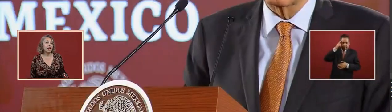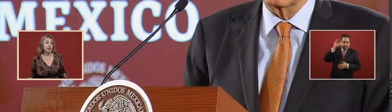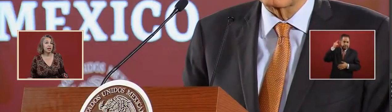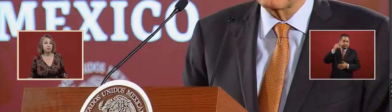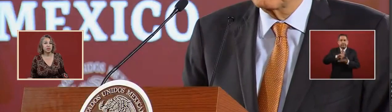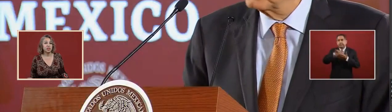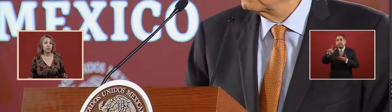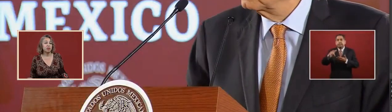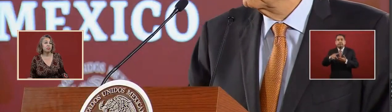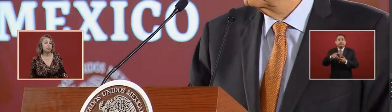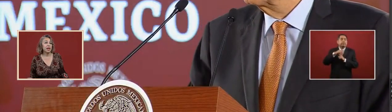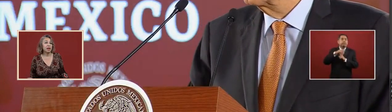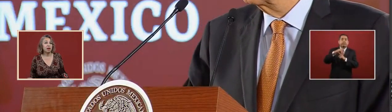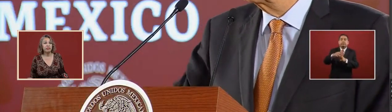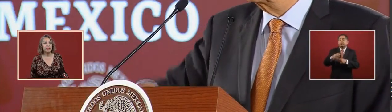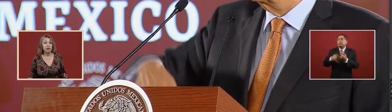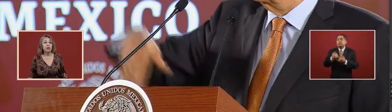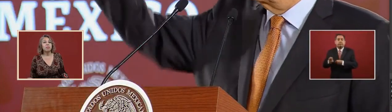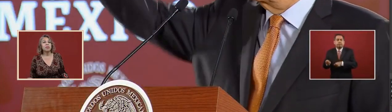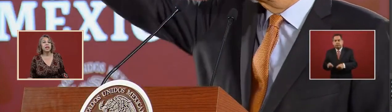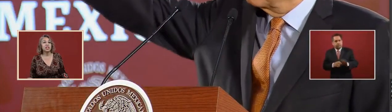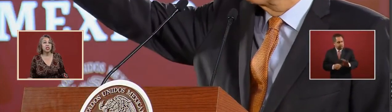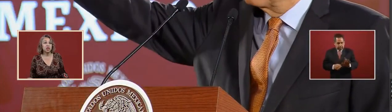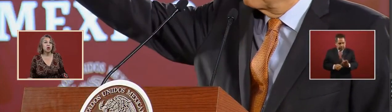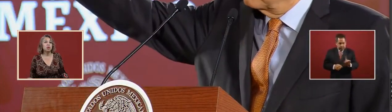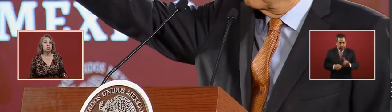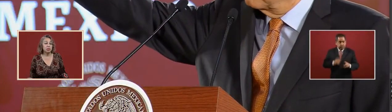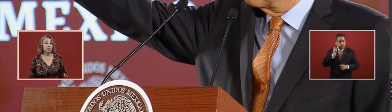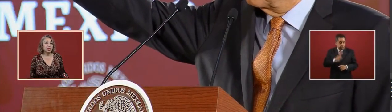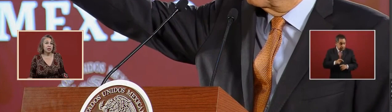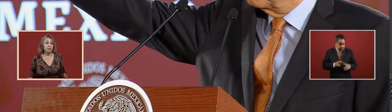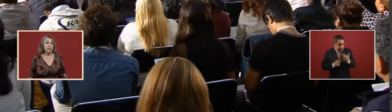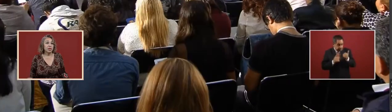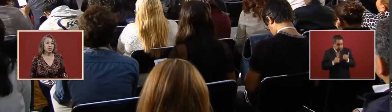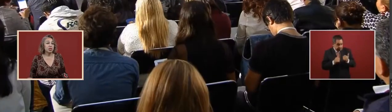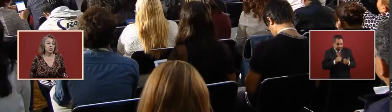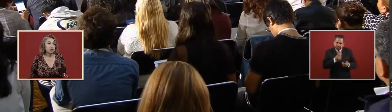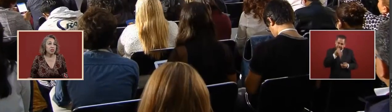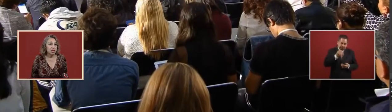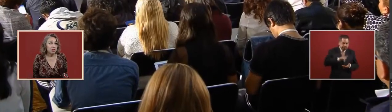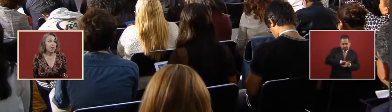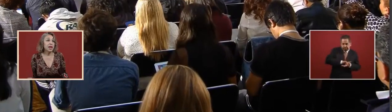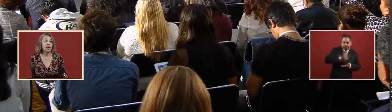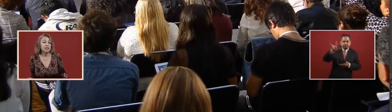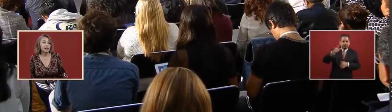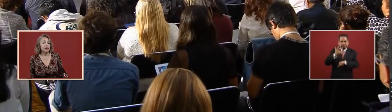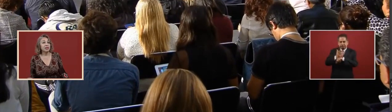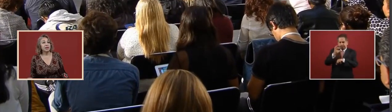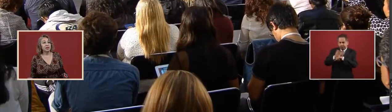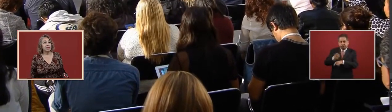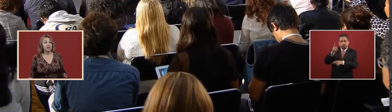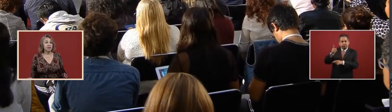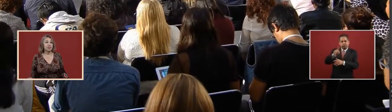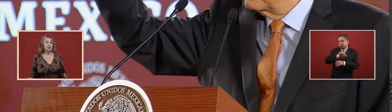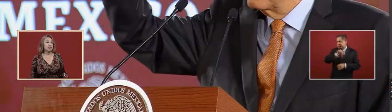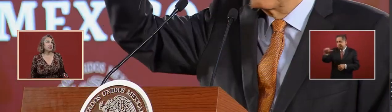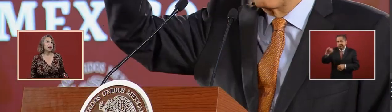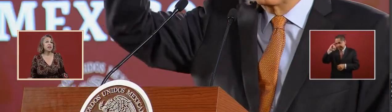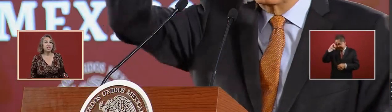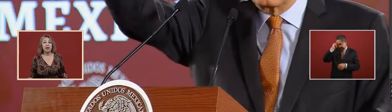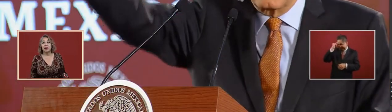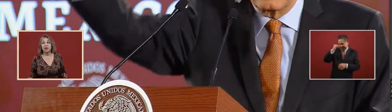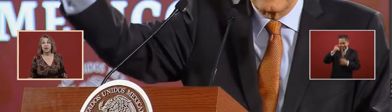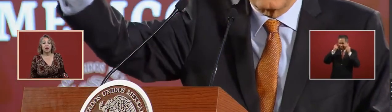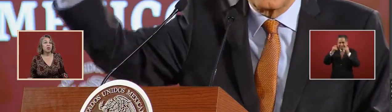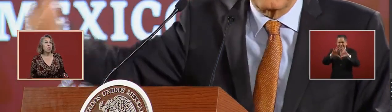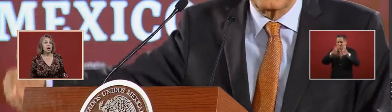or helicopters to go play golf, pues si es para ir a but it's to go Estados Unidos, to go to the U.S. A or la India, to go to